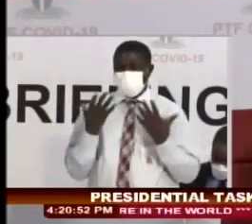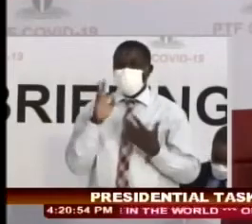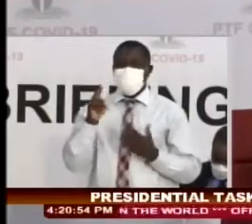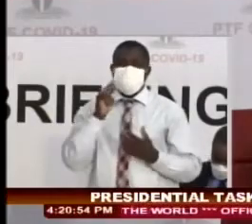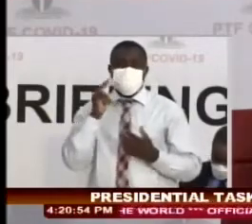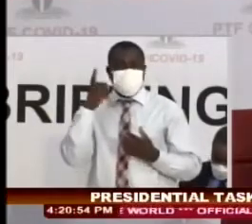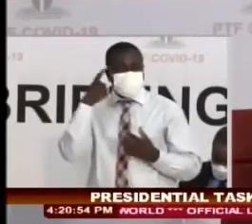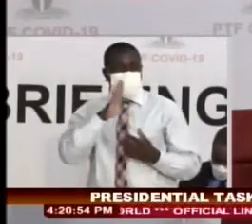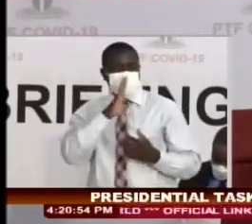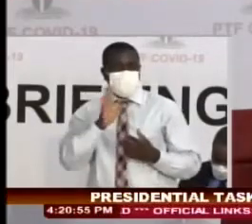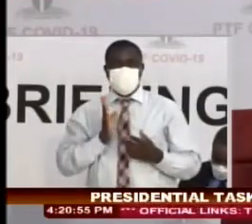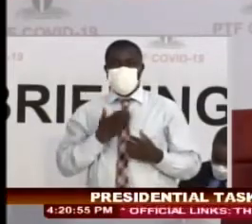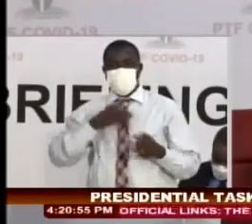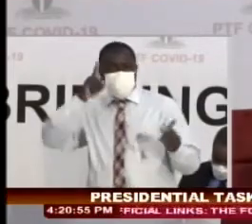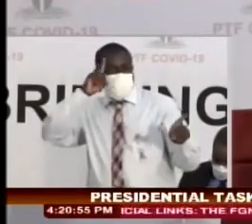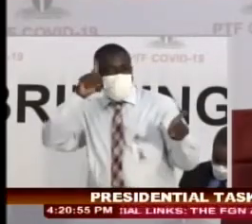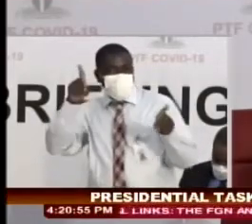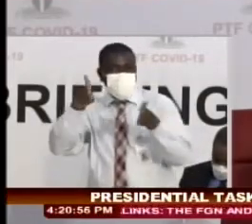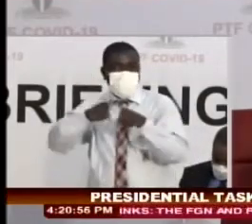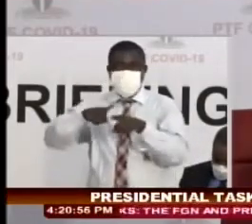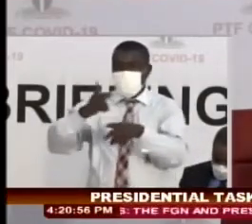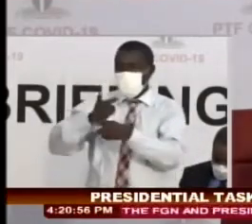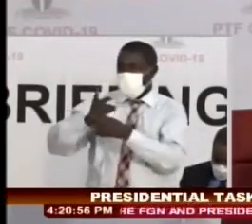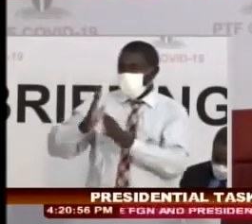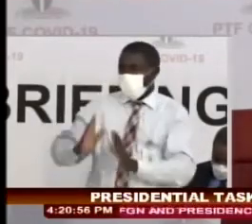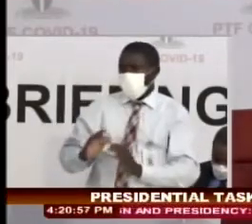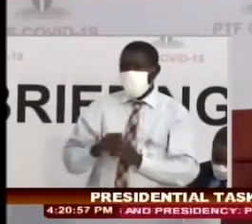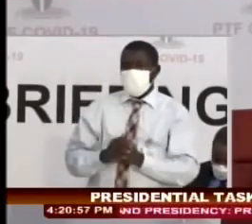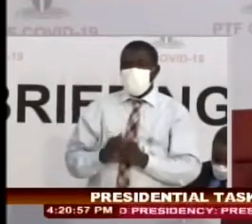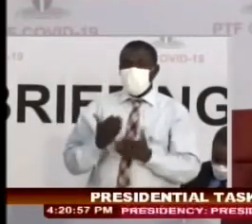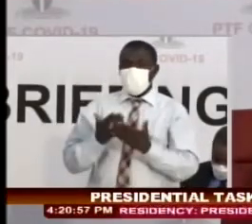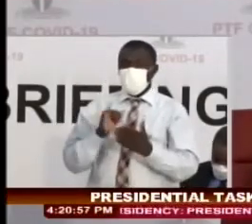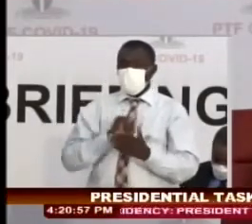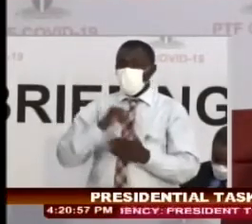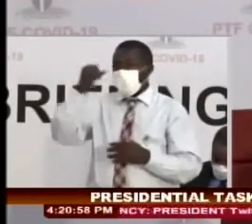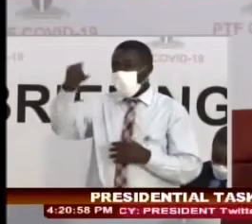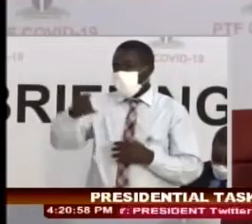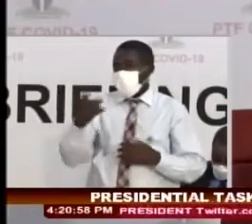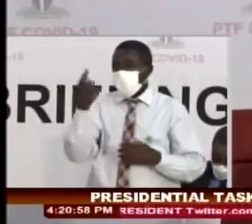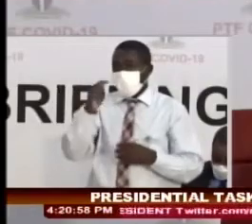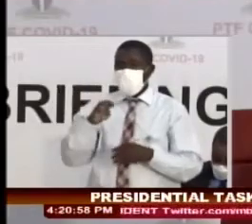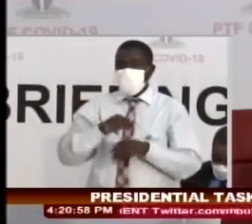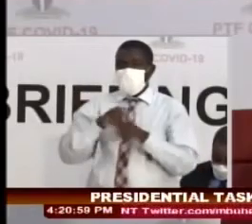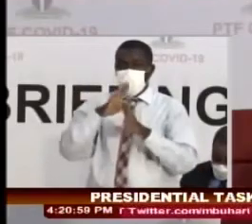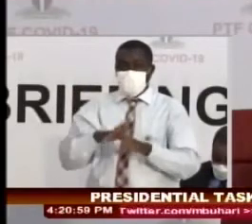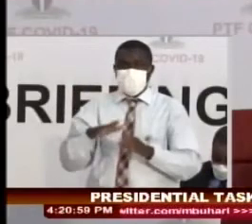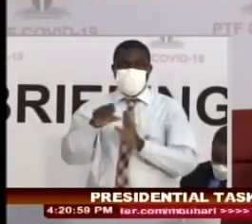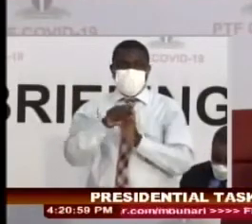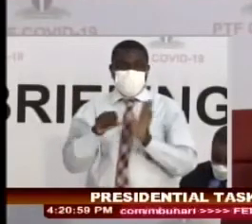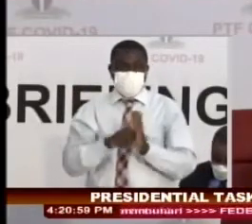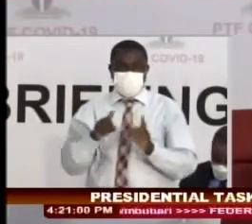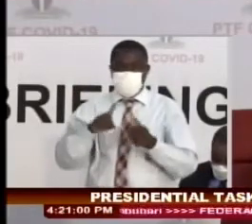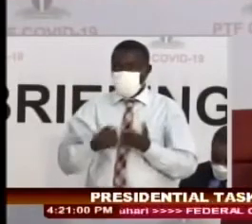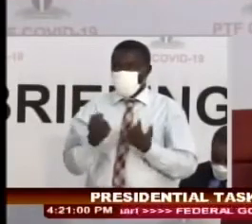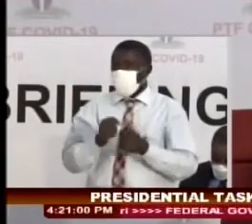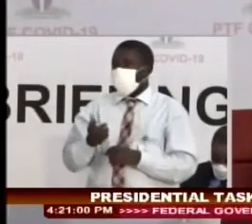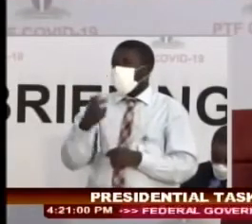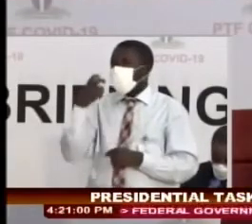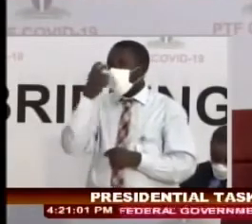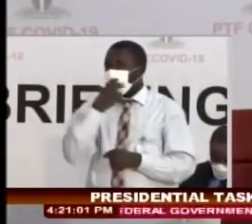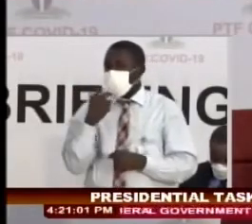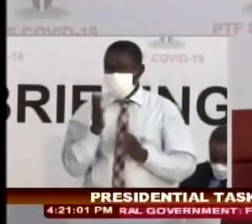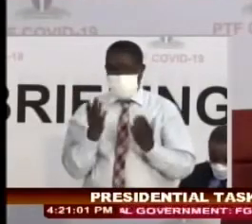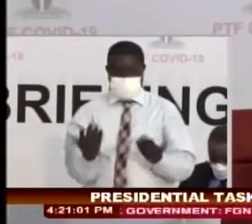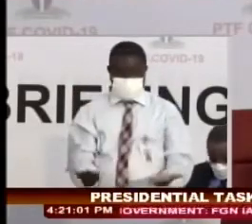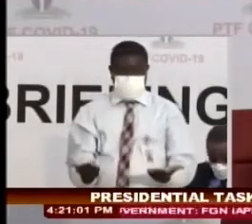keeper. Before I invite the Honorable Minister of State Health to the podium, I consider it apt